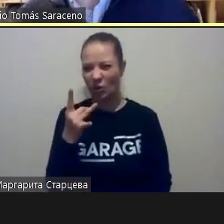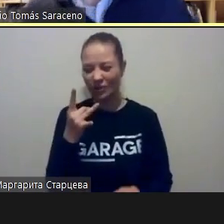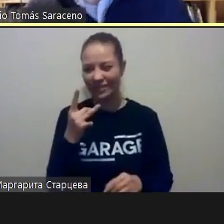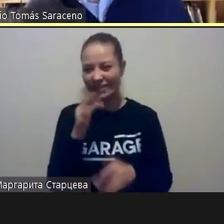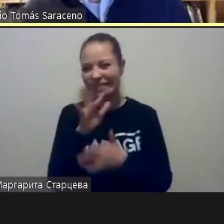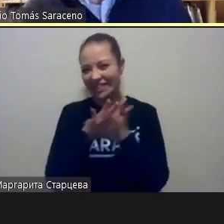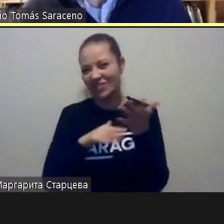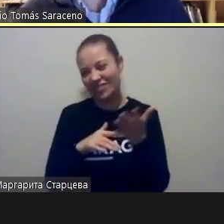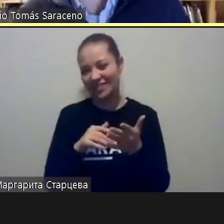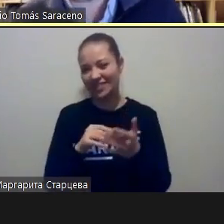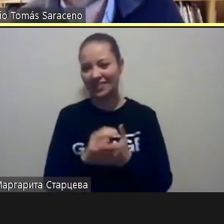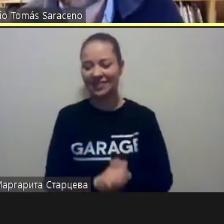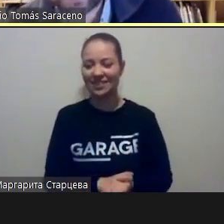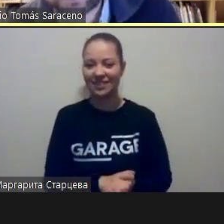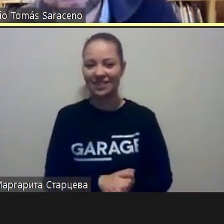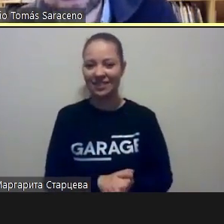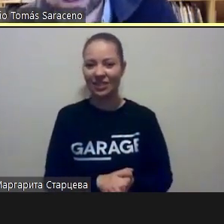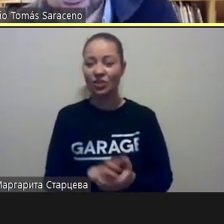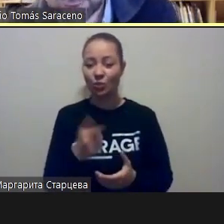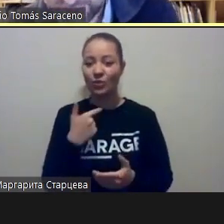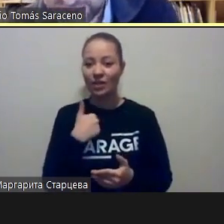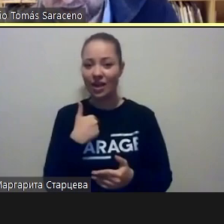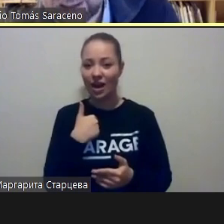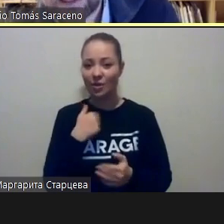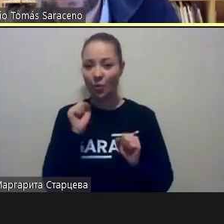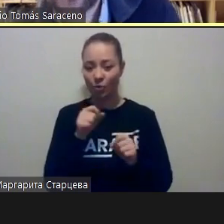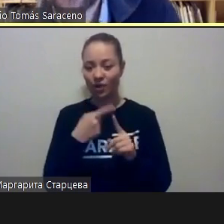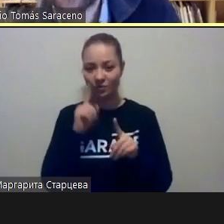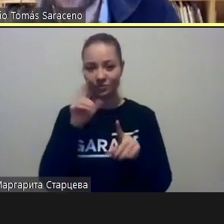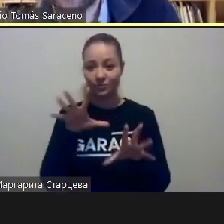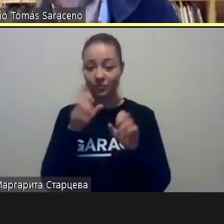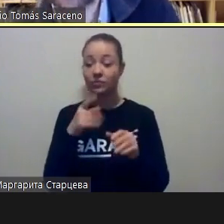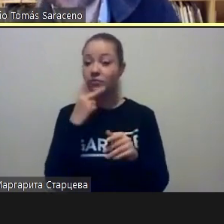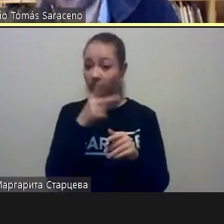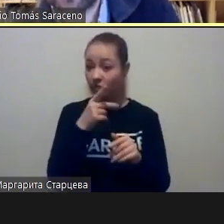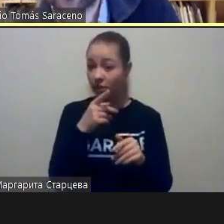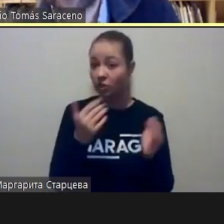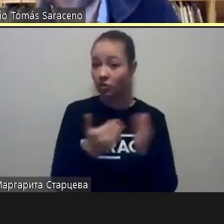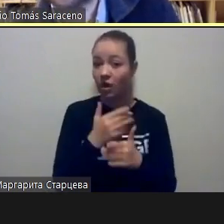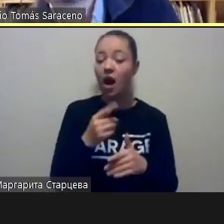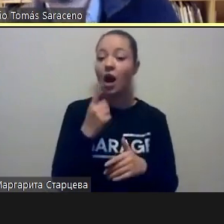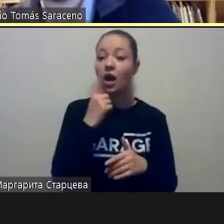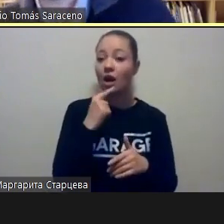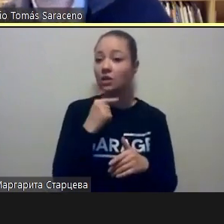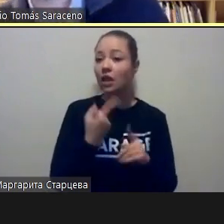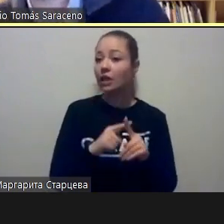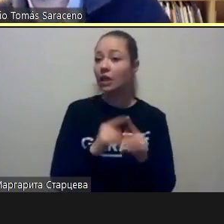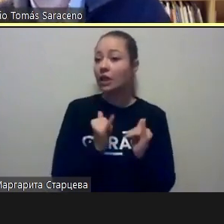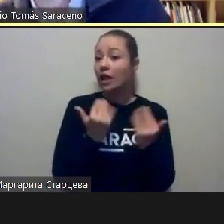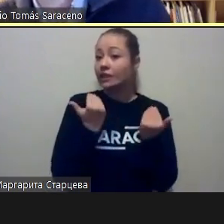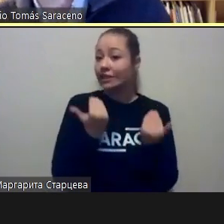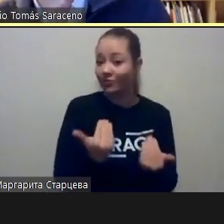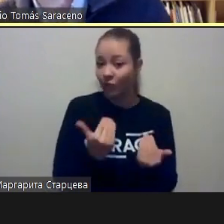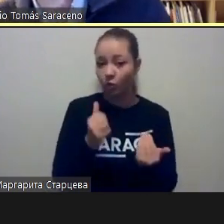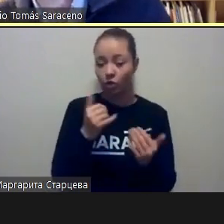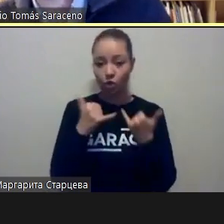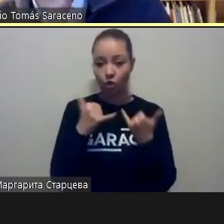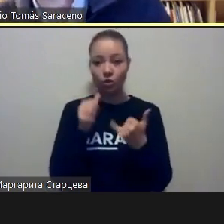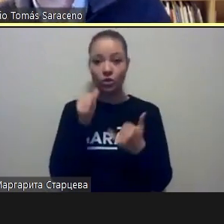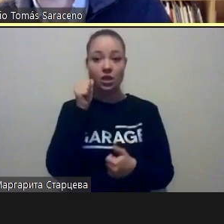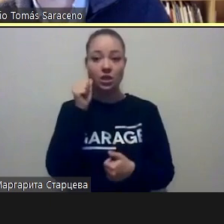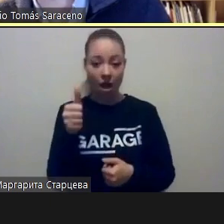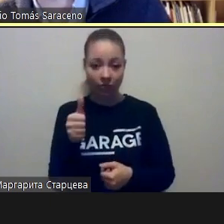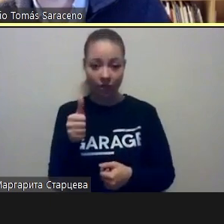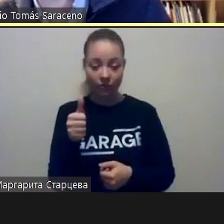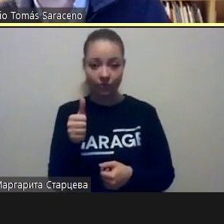want to read with you. This means once again, red is today, yellow is tomorrow, green is day after tomorrow. You can